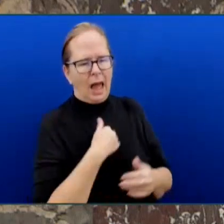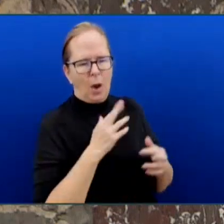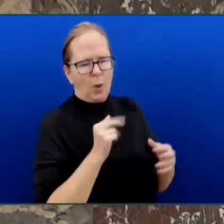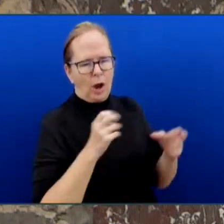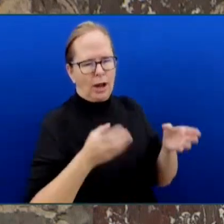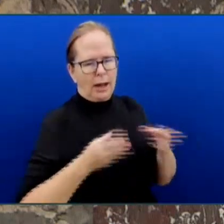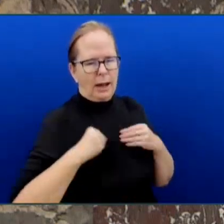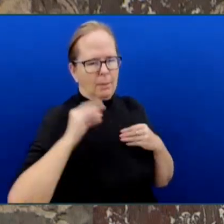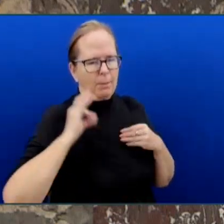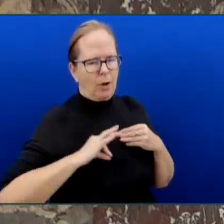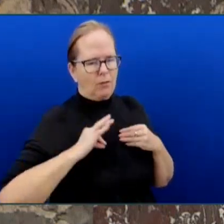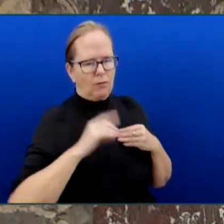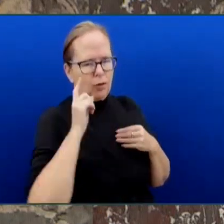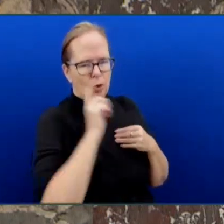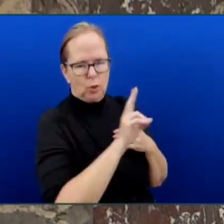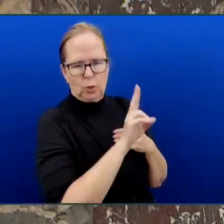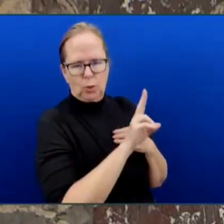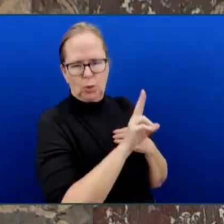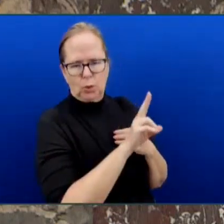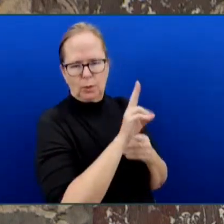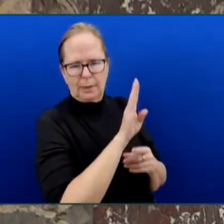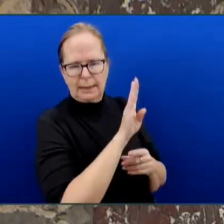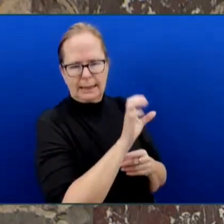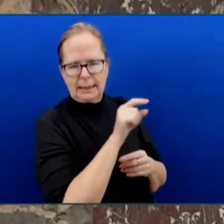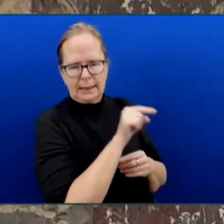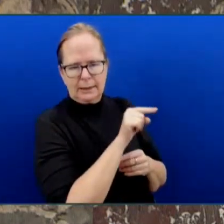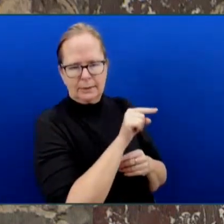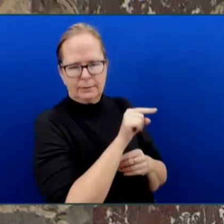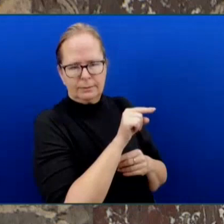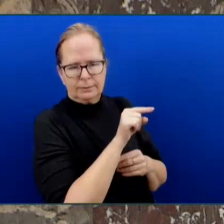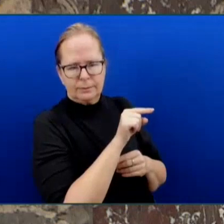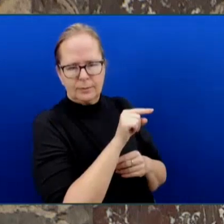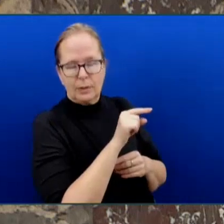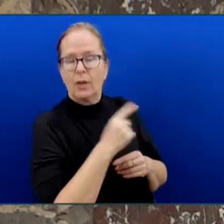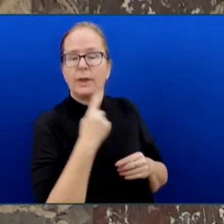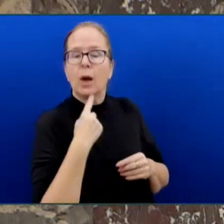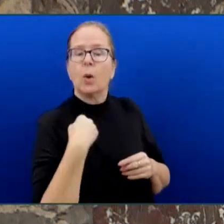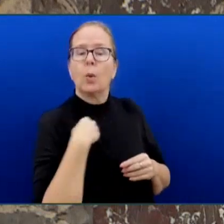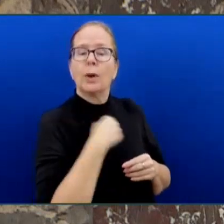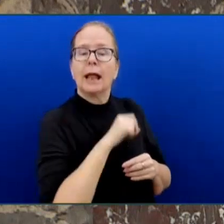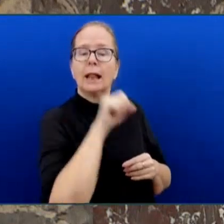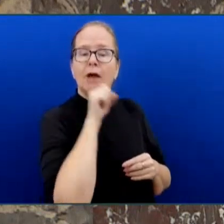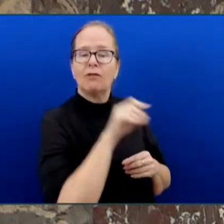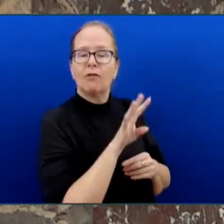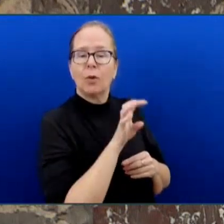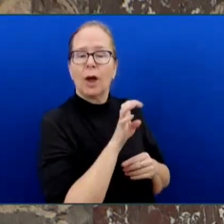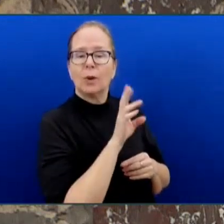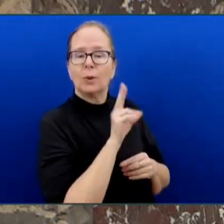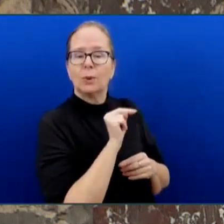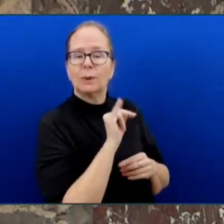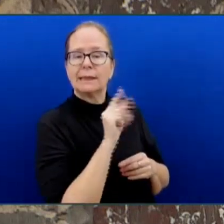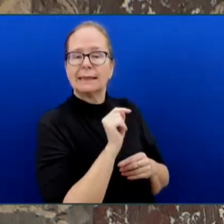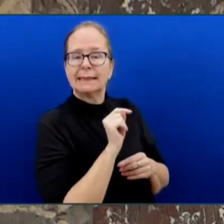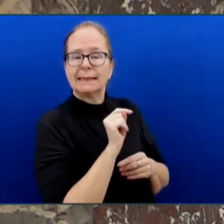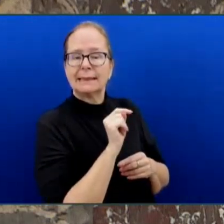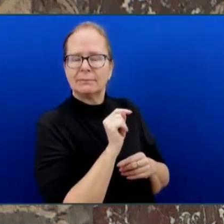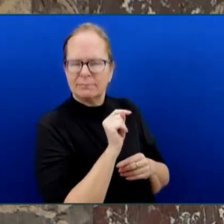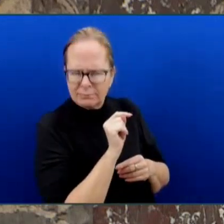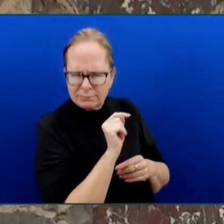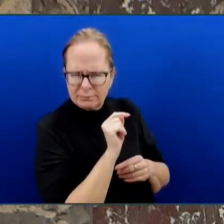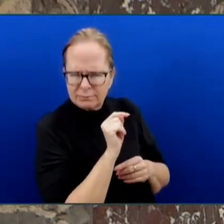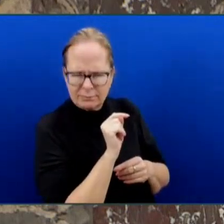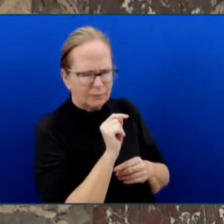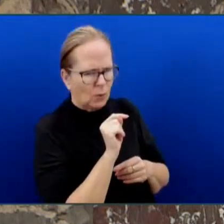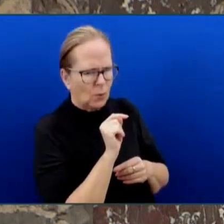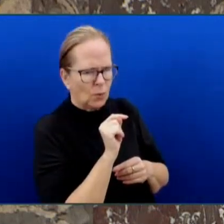400-unit project. Yes, they took credit for funding 400 units, Honourable Speaker. So we're building 8,000 units of